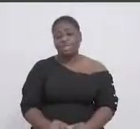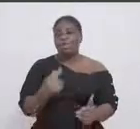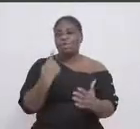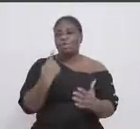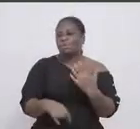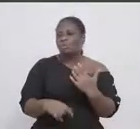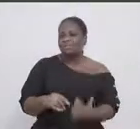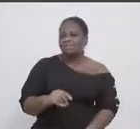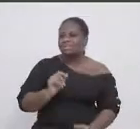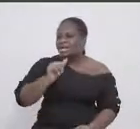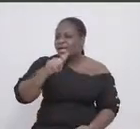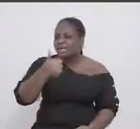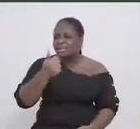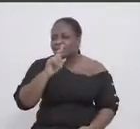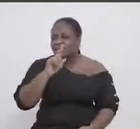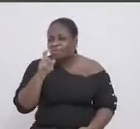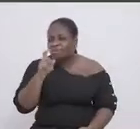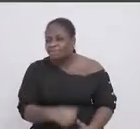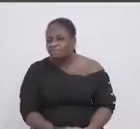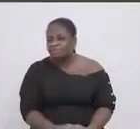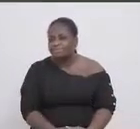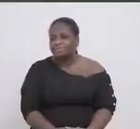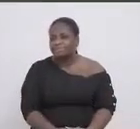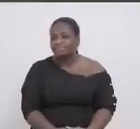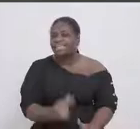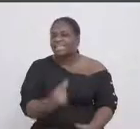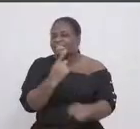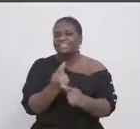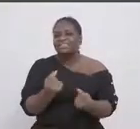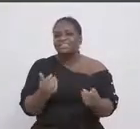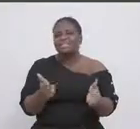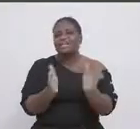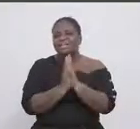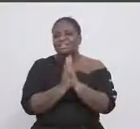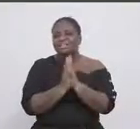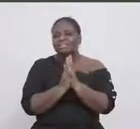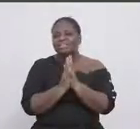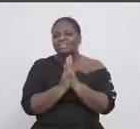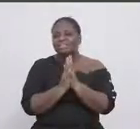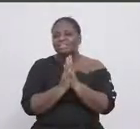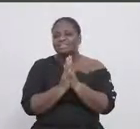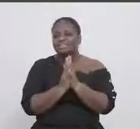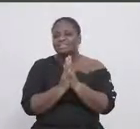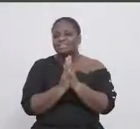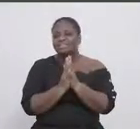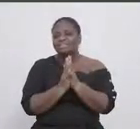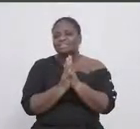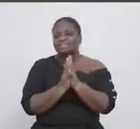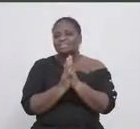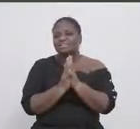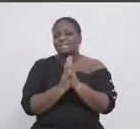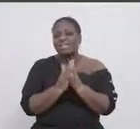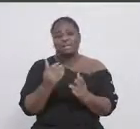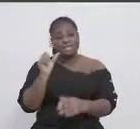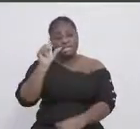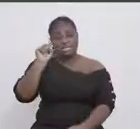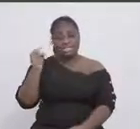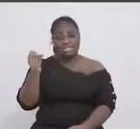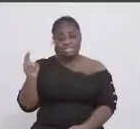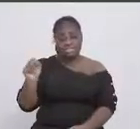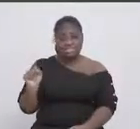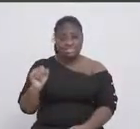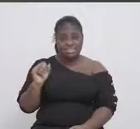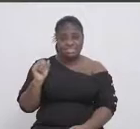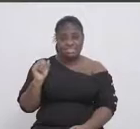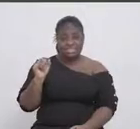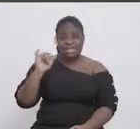was the other question, please? No, he just was asking, maybe just giving us information about secondary school and